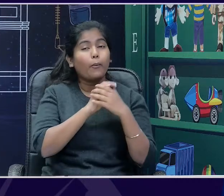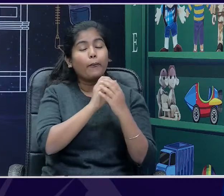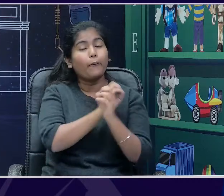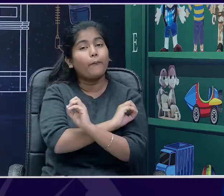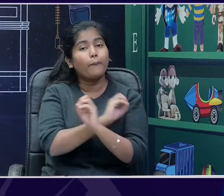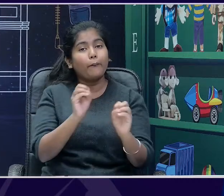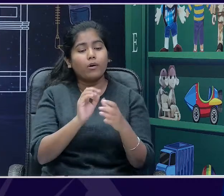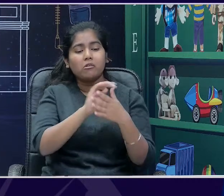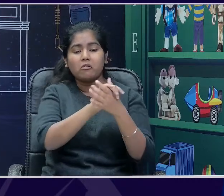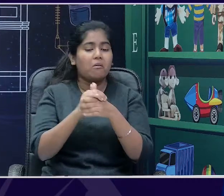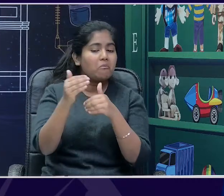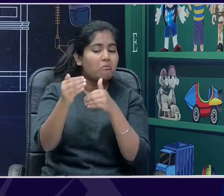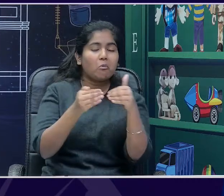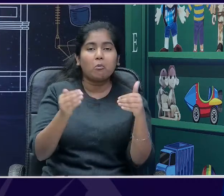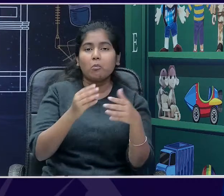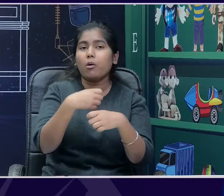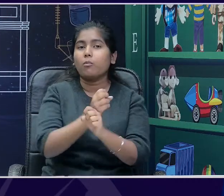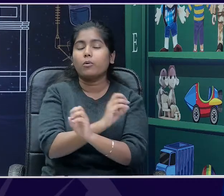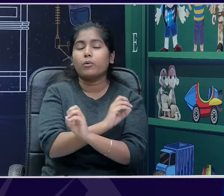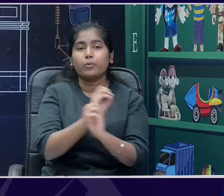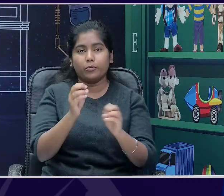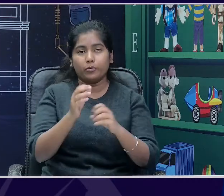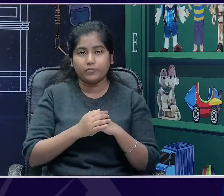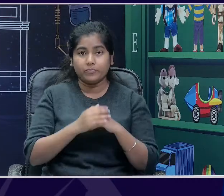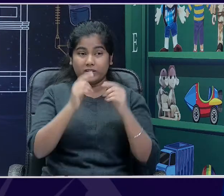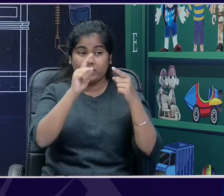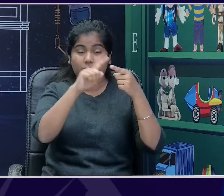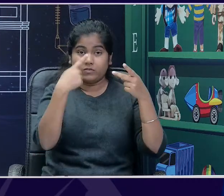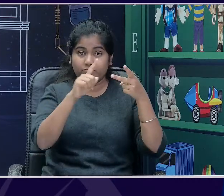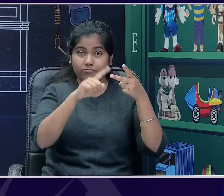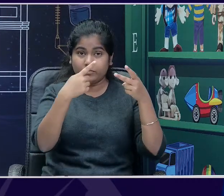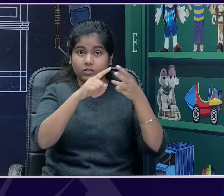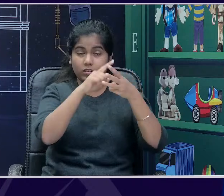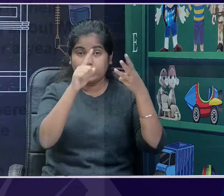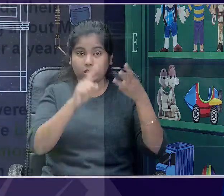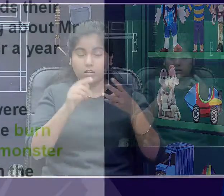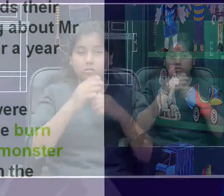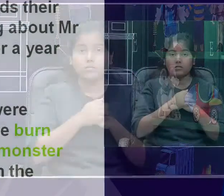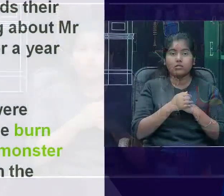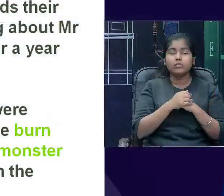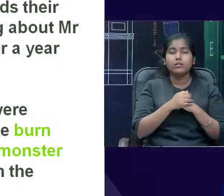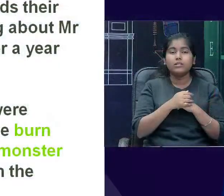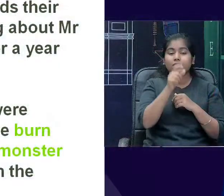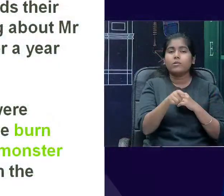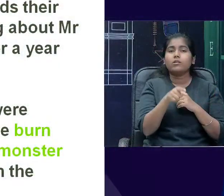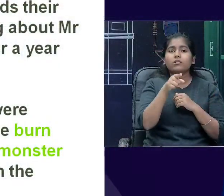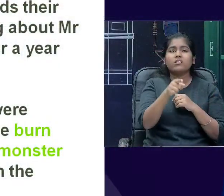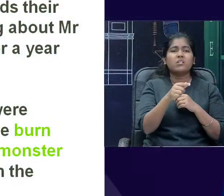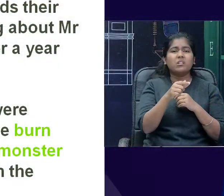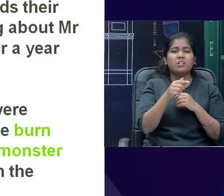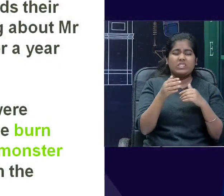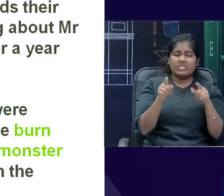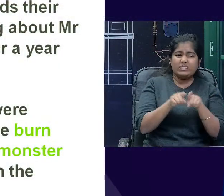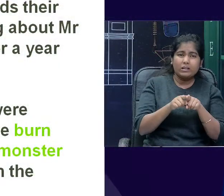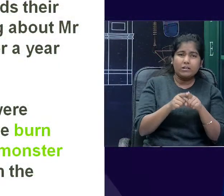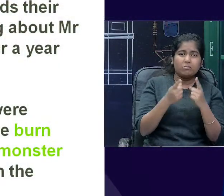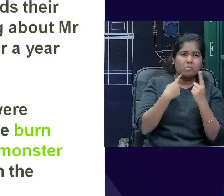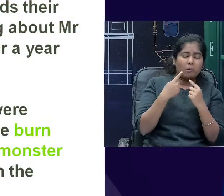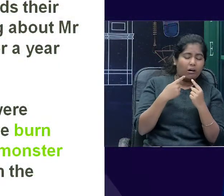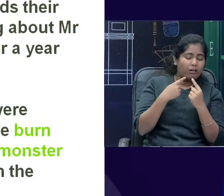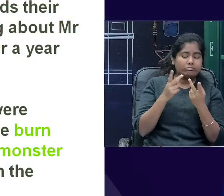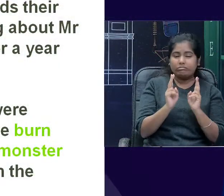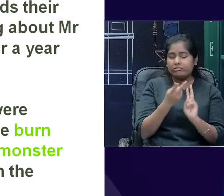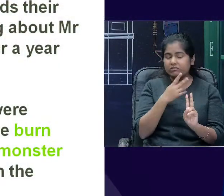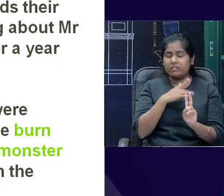Okay. Now we come to the third point of our summary. He was unfriendly. Kids at the Shankar house were terrified of